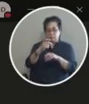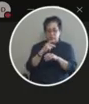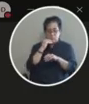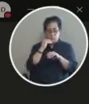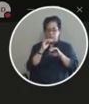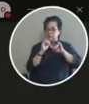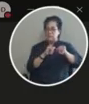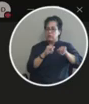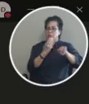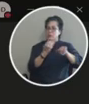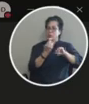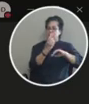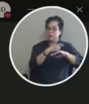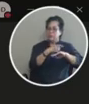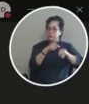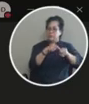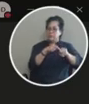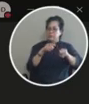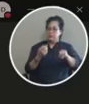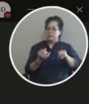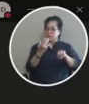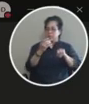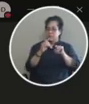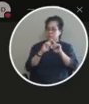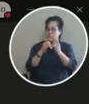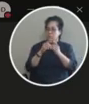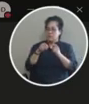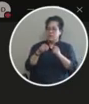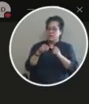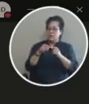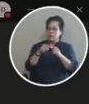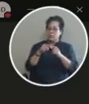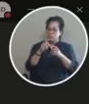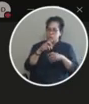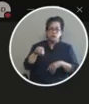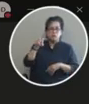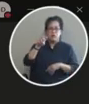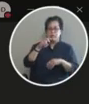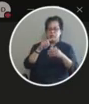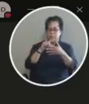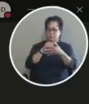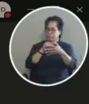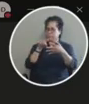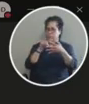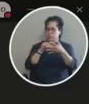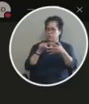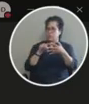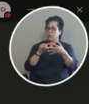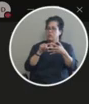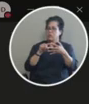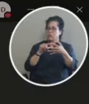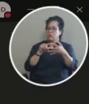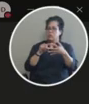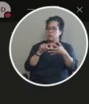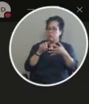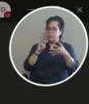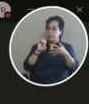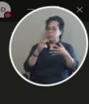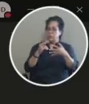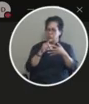home. This is one of those firefighters. He was traveling in early March. Sorry, the firefighter was traveling in early